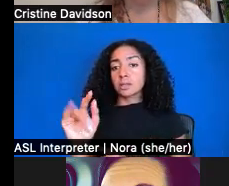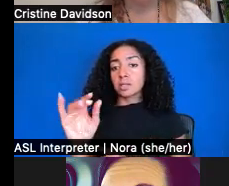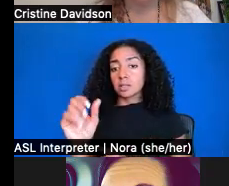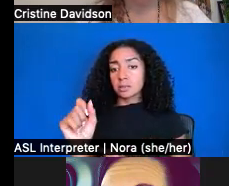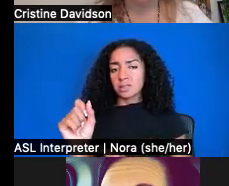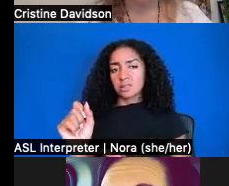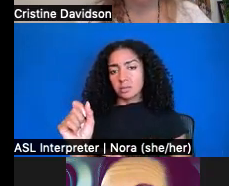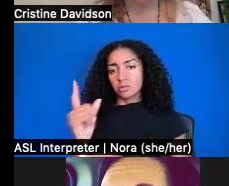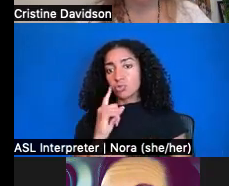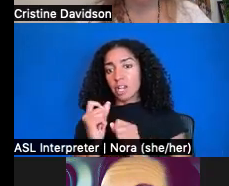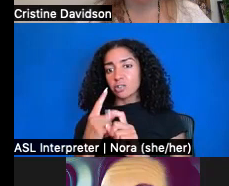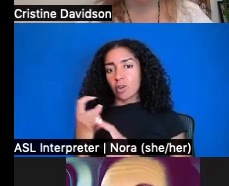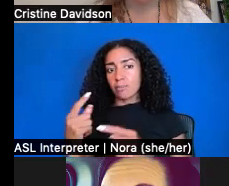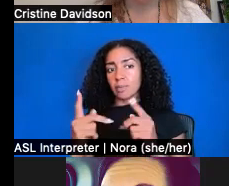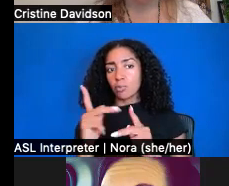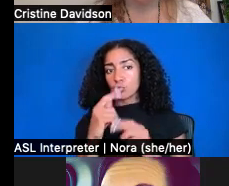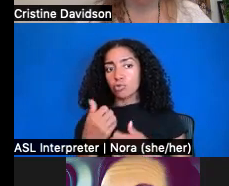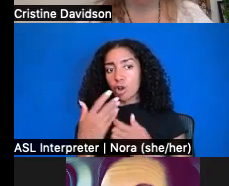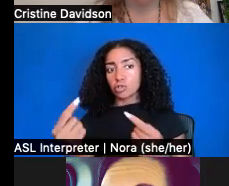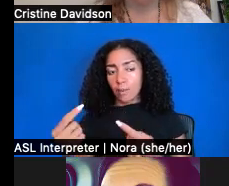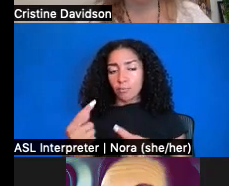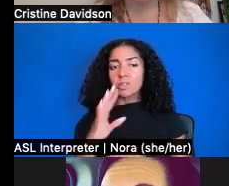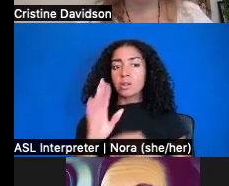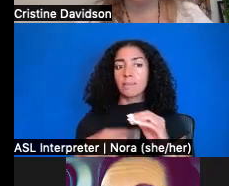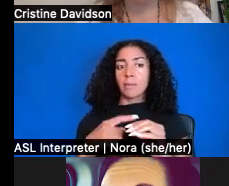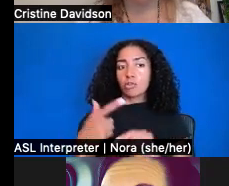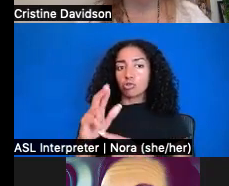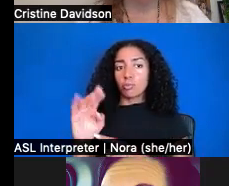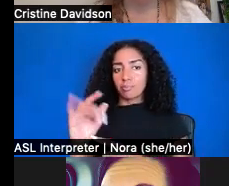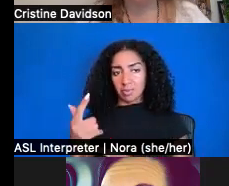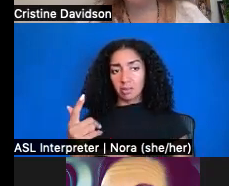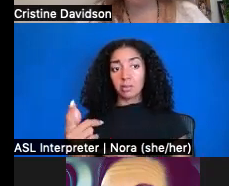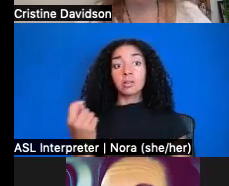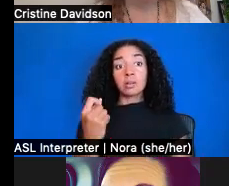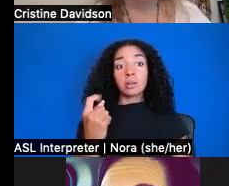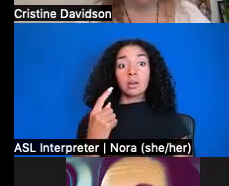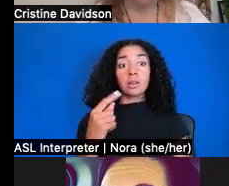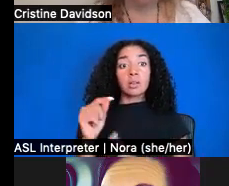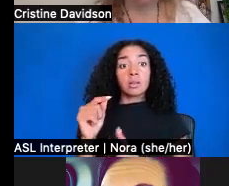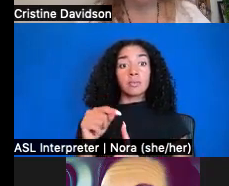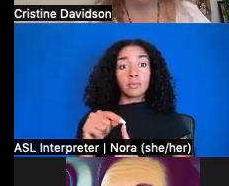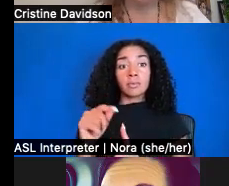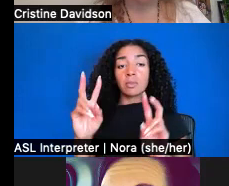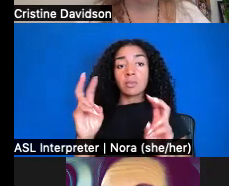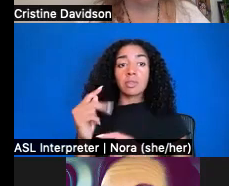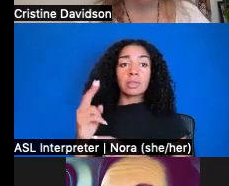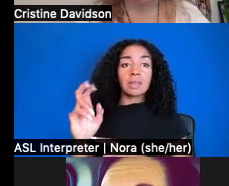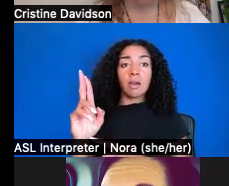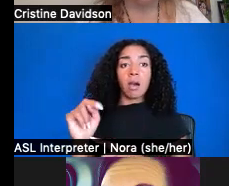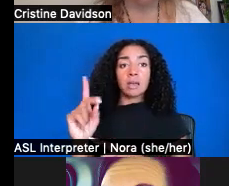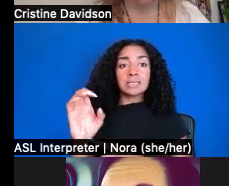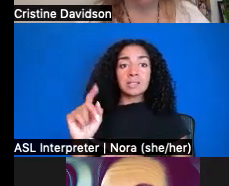So the Undetected Rapist is a study or a paper that was written in Boston, I believe. And so they